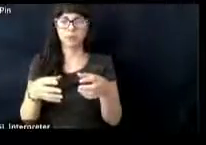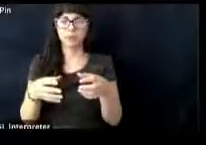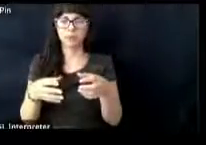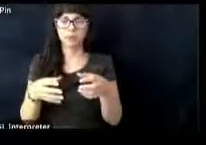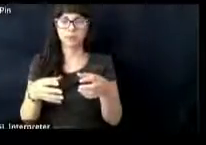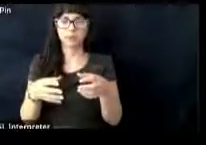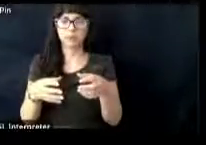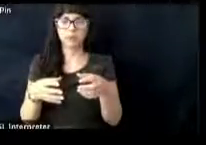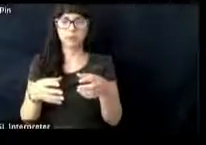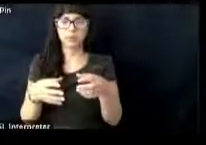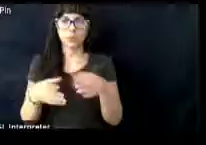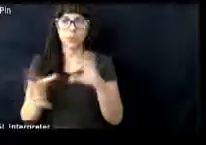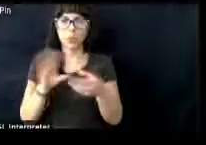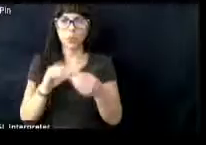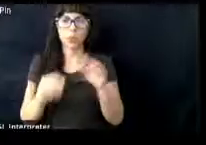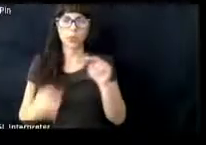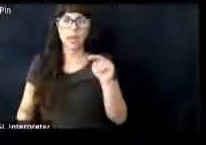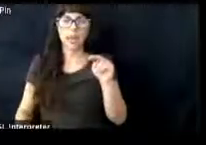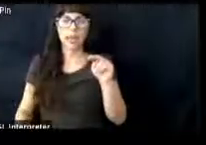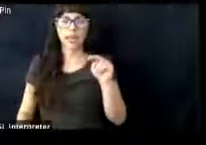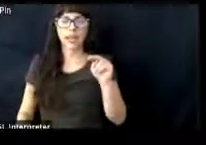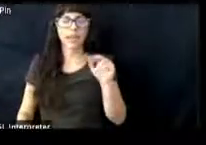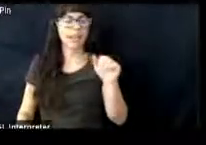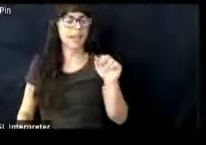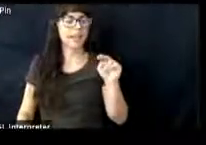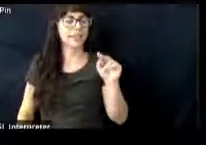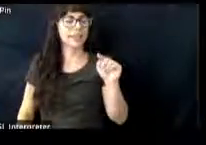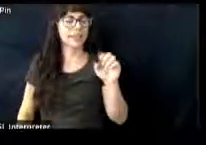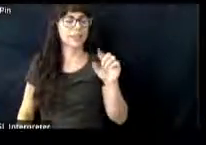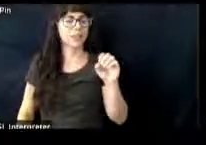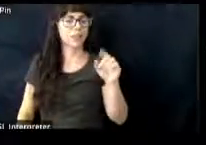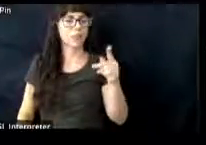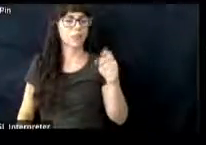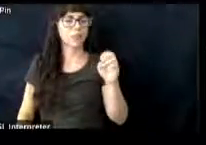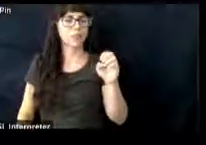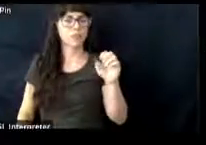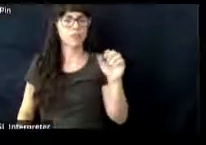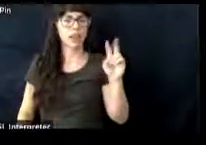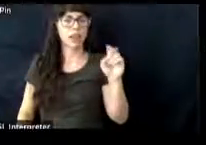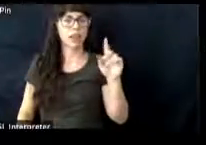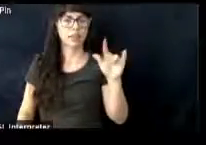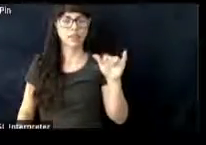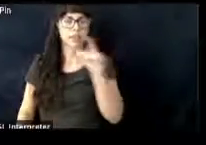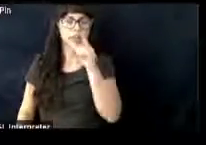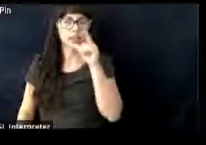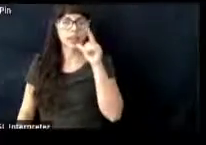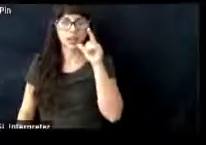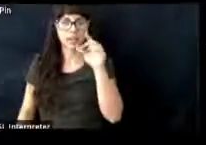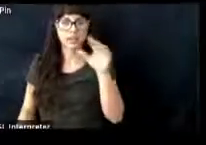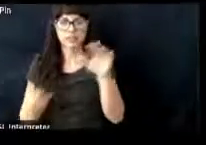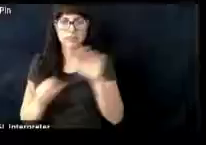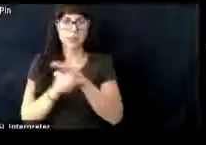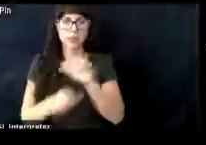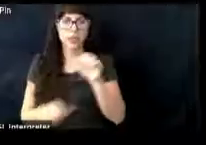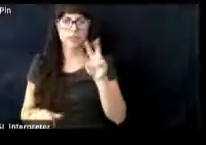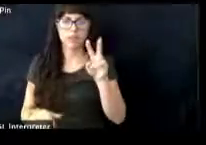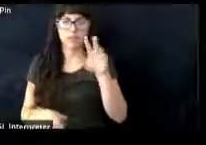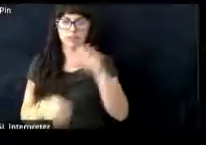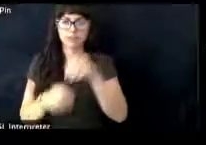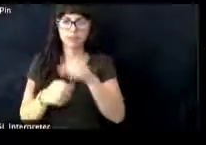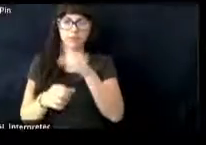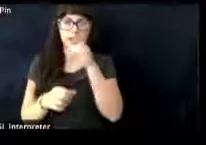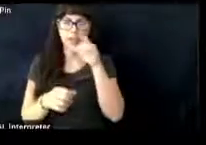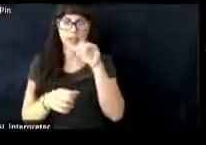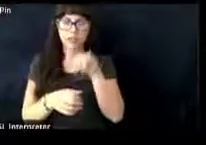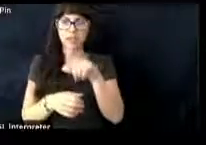the whole Antelope Valley, the whole of Lancaster in the Antelope Valley, in that district. I